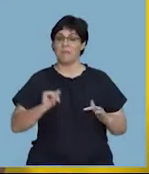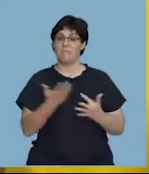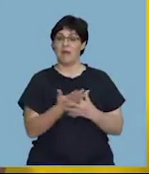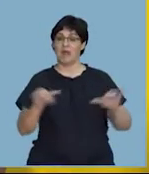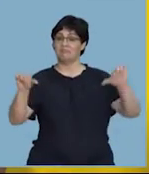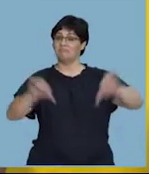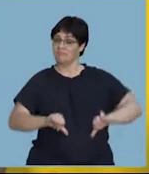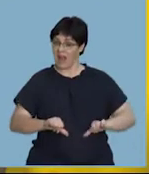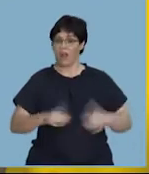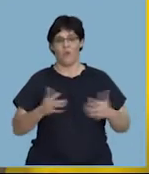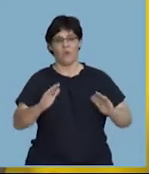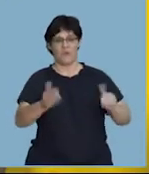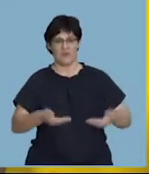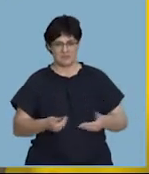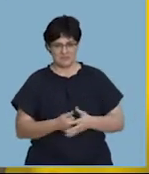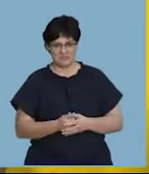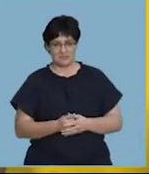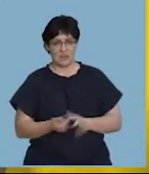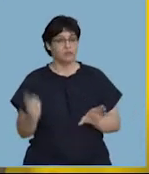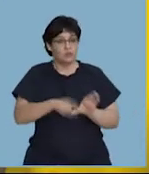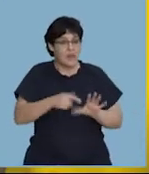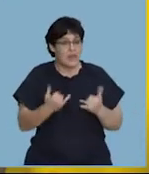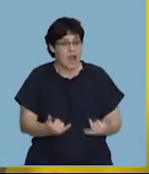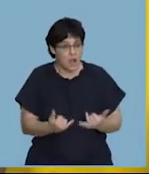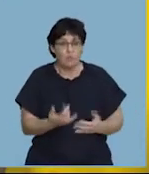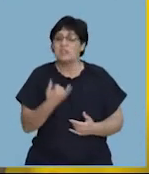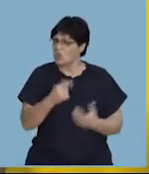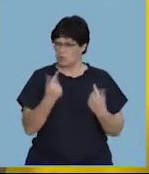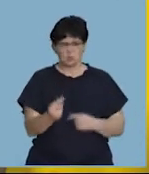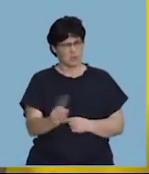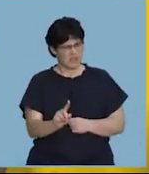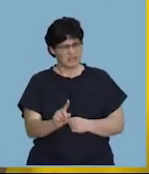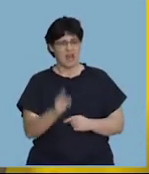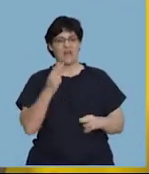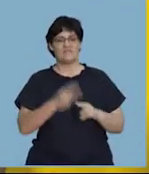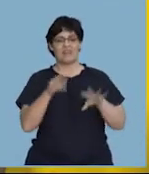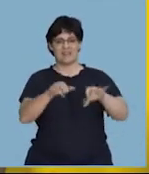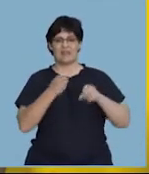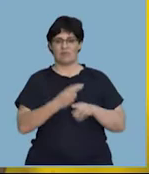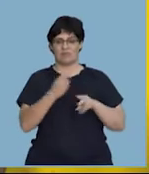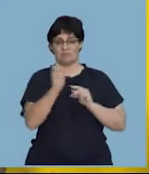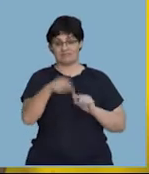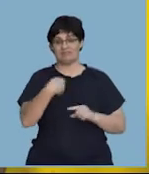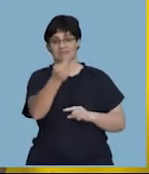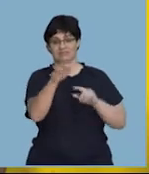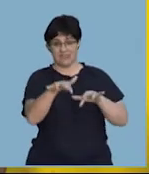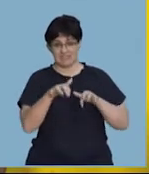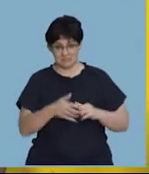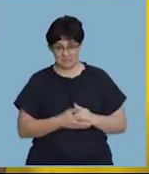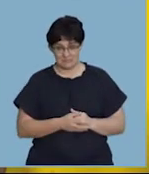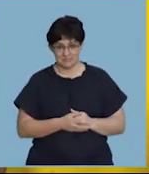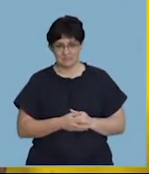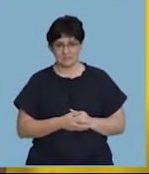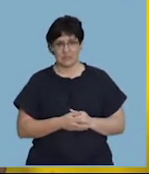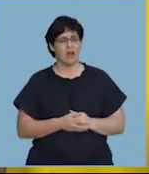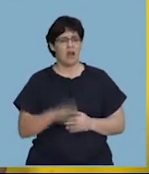Welcome back from the break, Matrix. If you've just joined us, we are still doing your final exam prep to help you with the upcoming exam. If